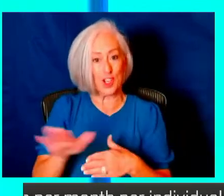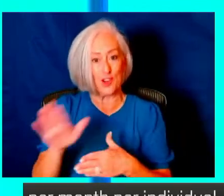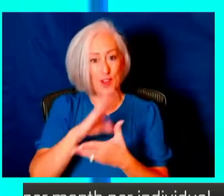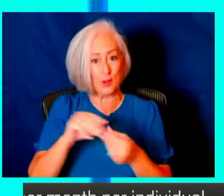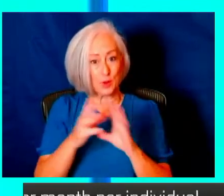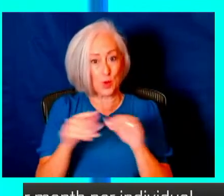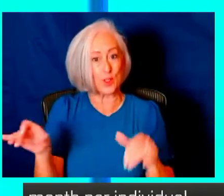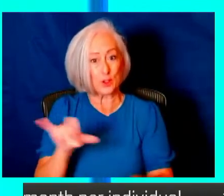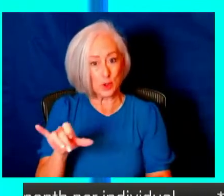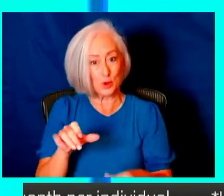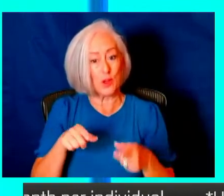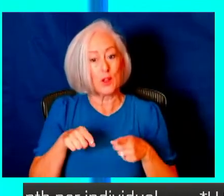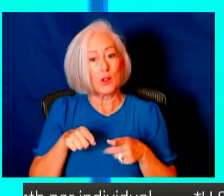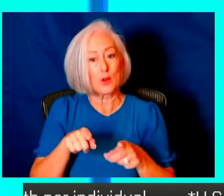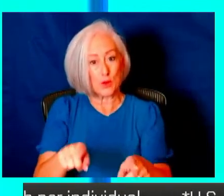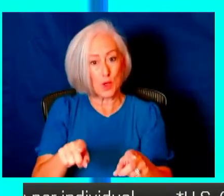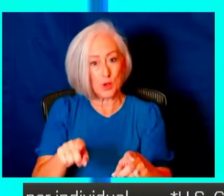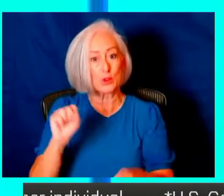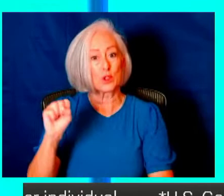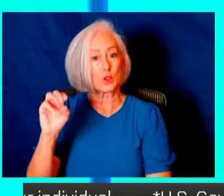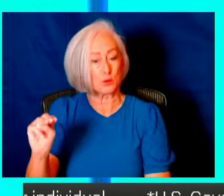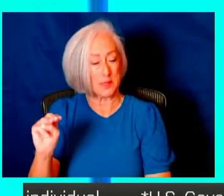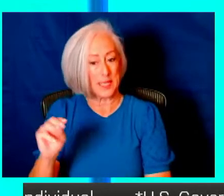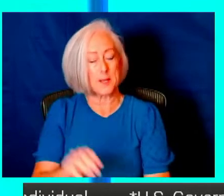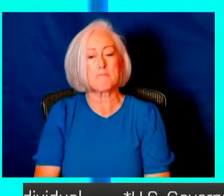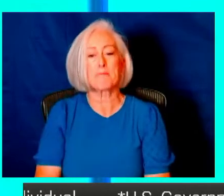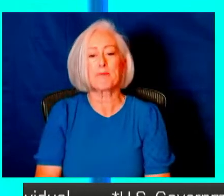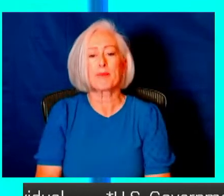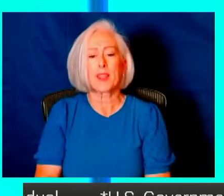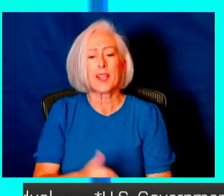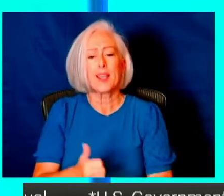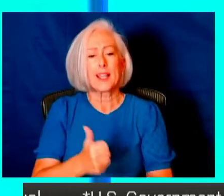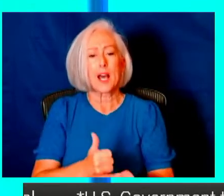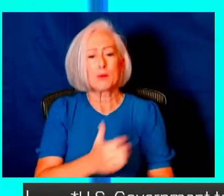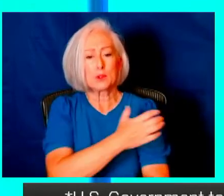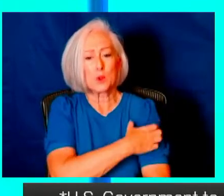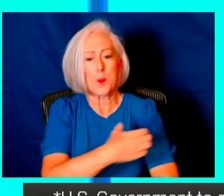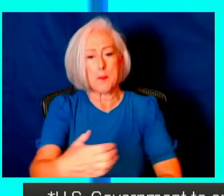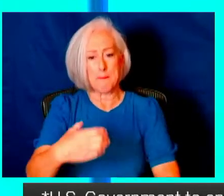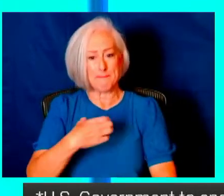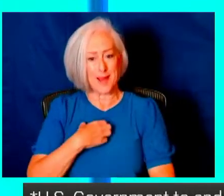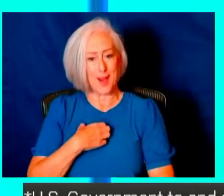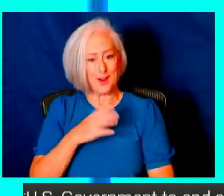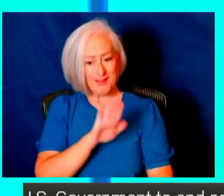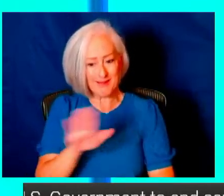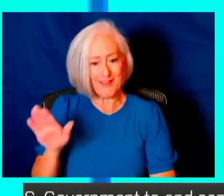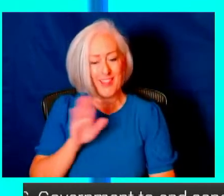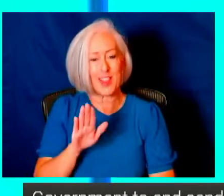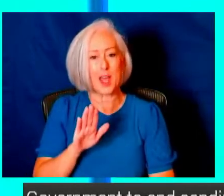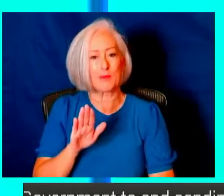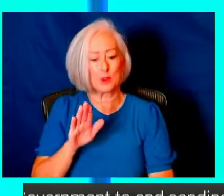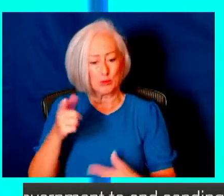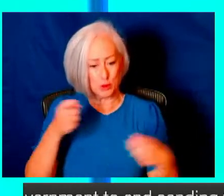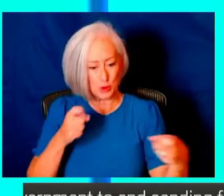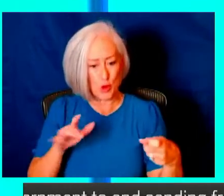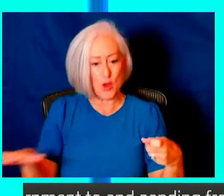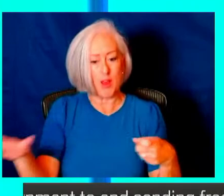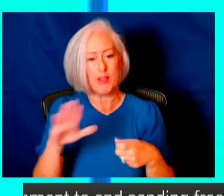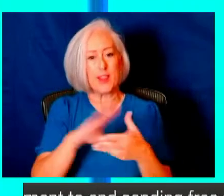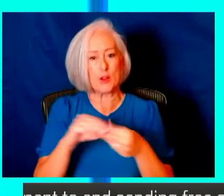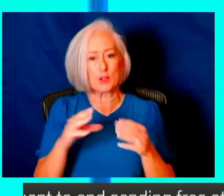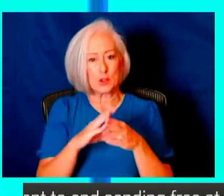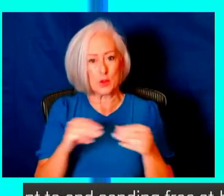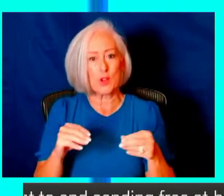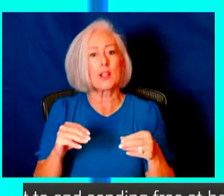really empowering way to take control of your own narrative when somebody else has been controlling